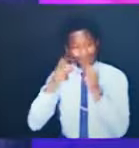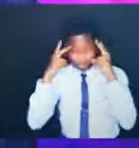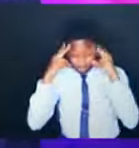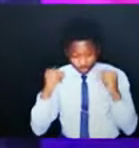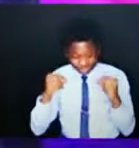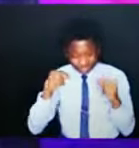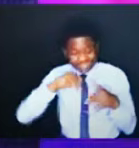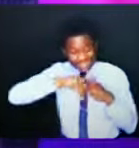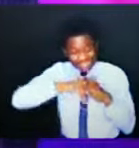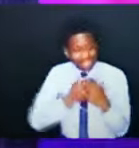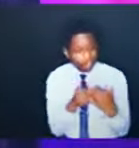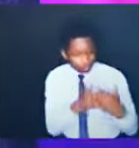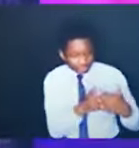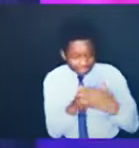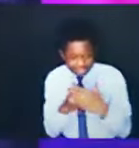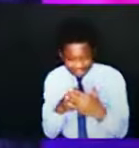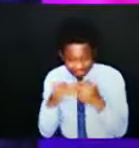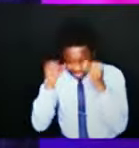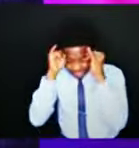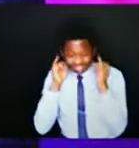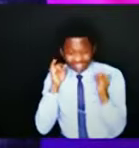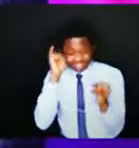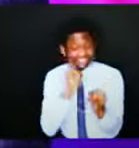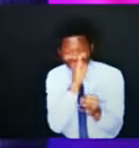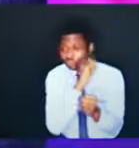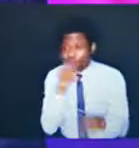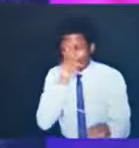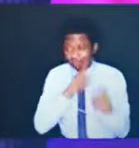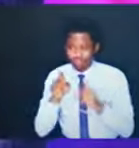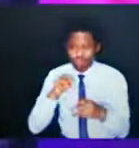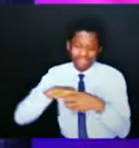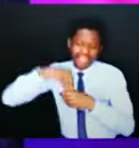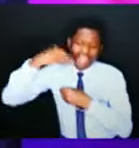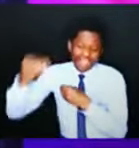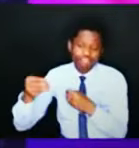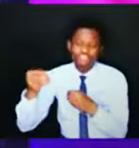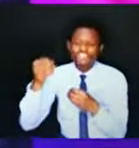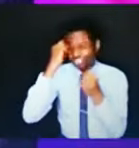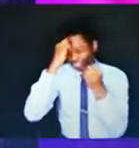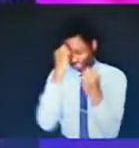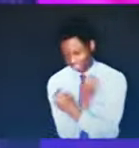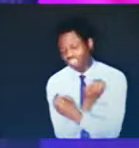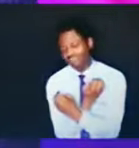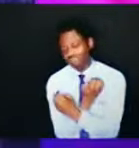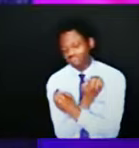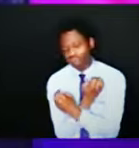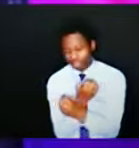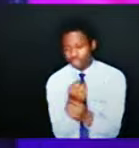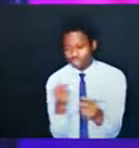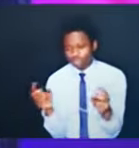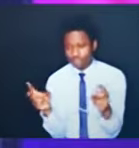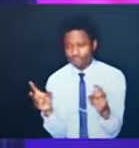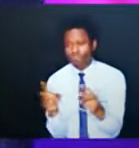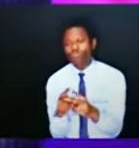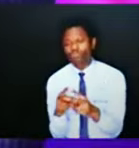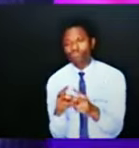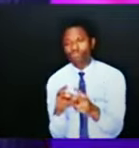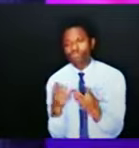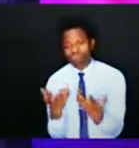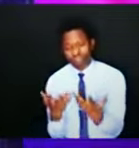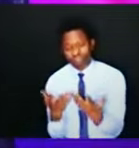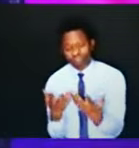ni nyina efa Moses ene se no di Israel fo animo na ohwa o kan yimu aduasa wotwe na e ma woti de yakan ni nyina ase